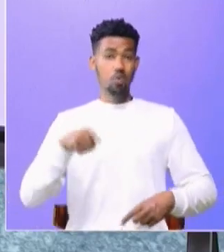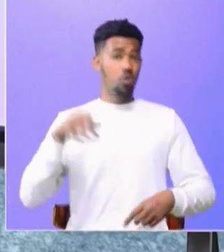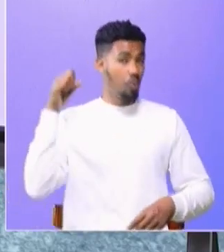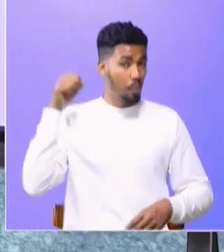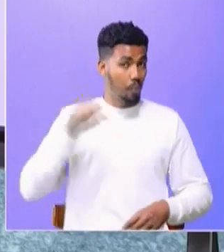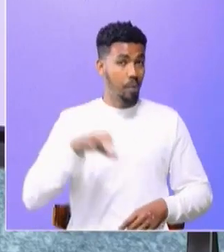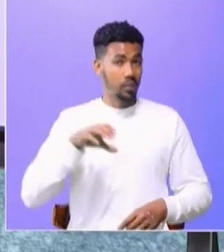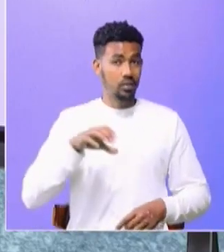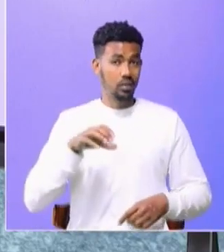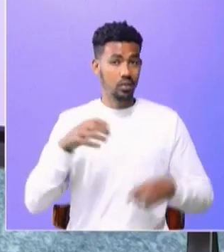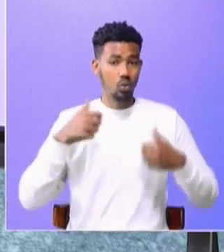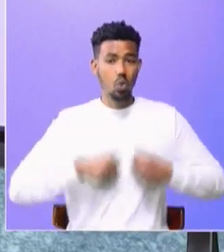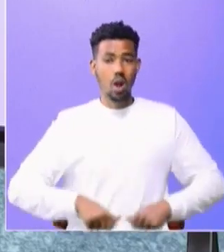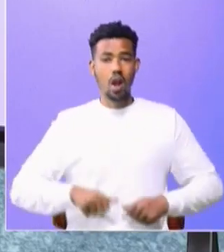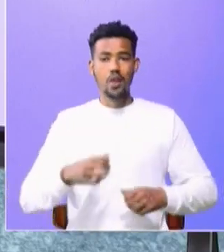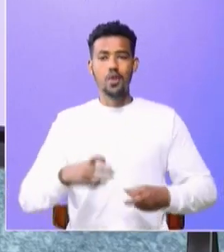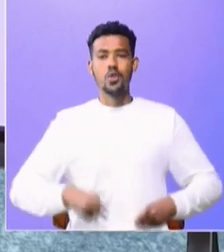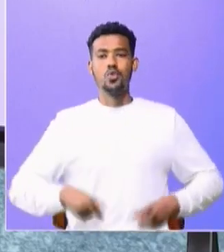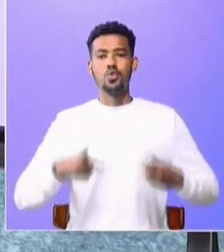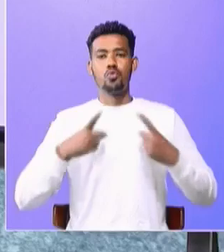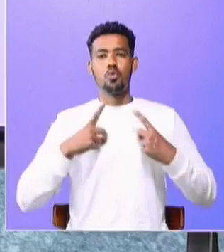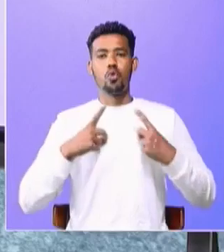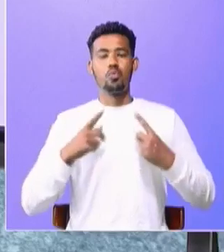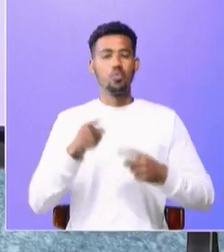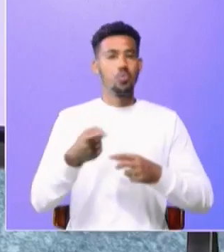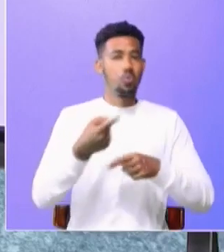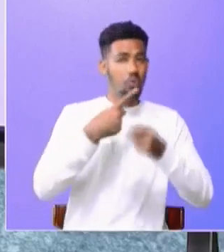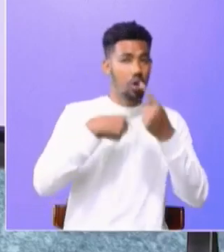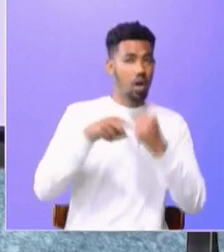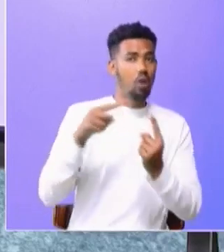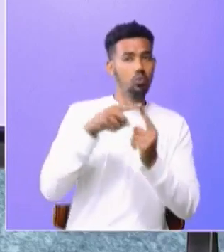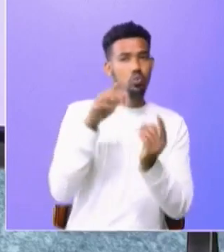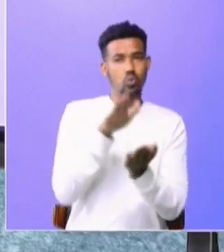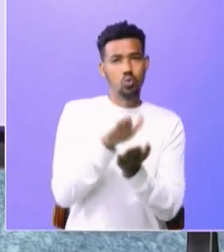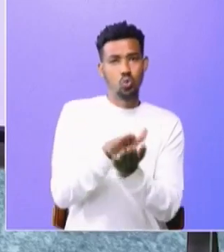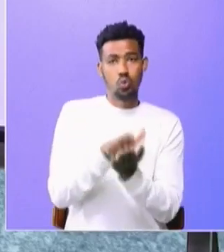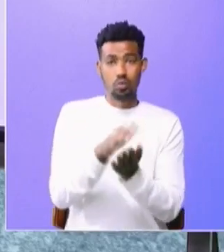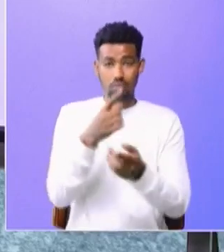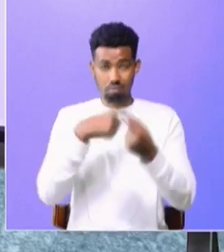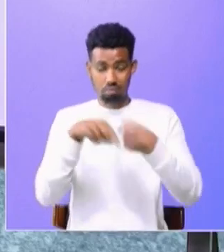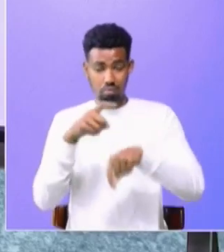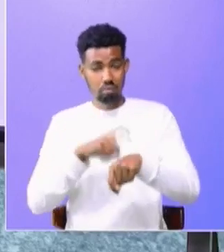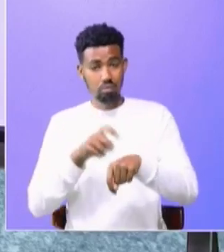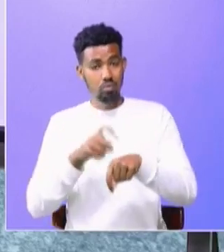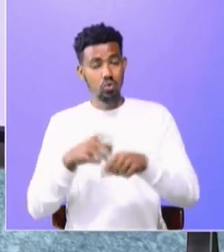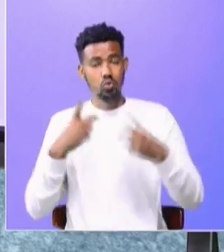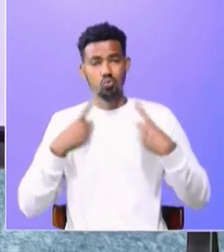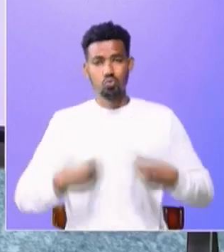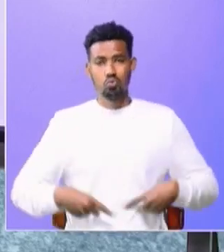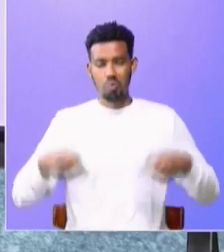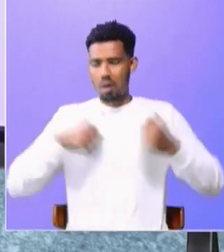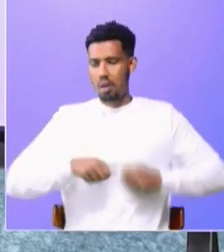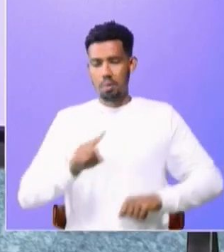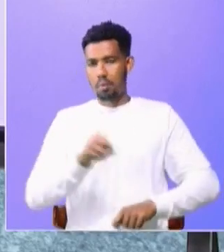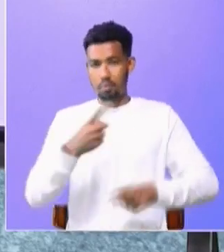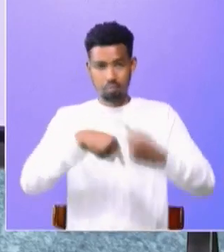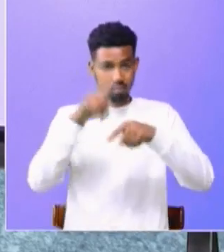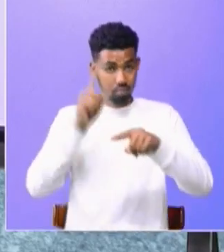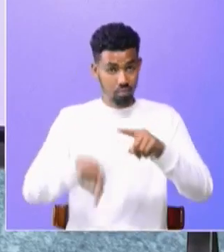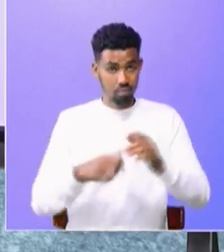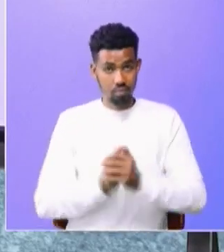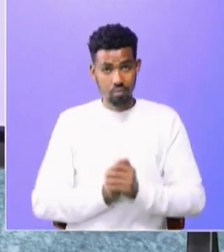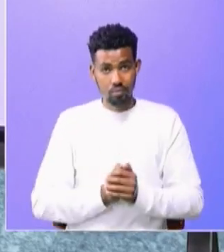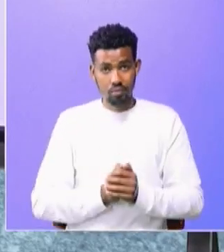wear uniform. When you come to the school, you can get in the school without uniform. You must